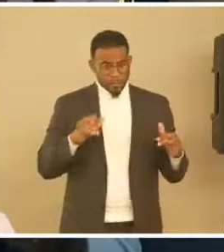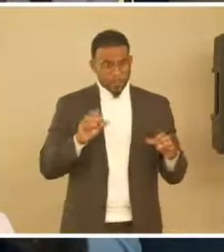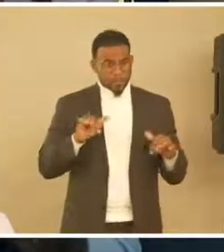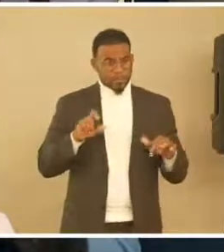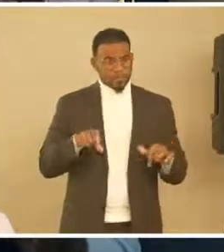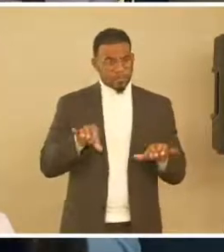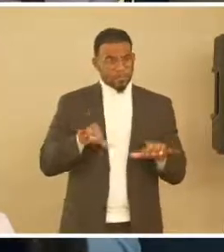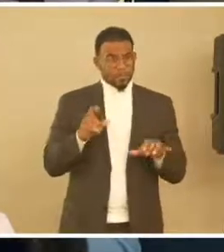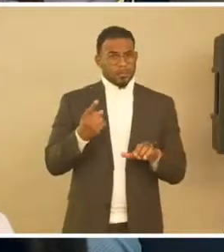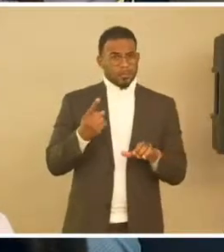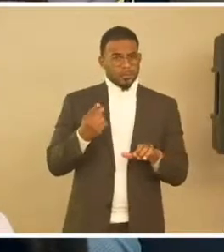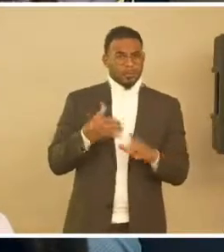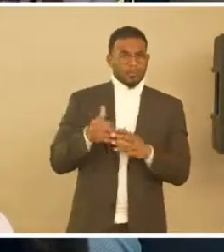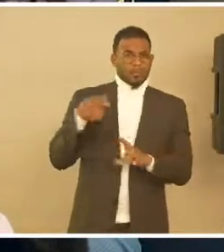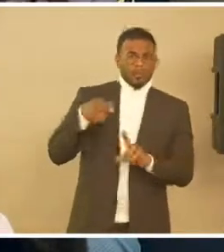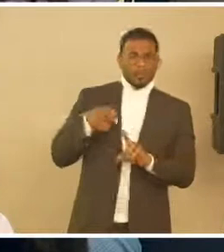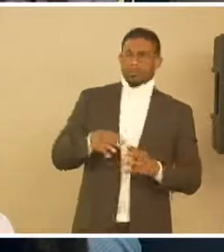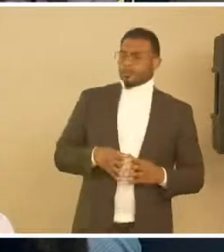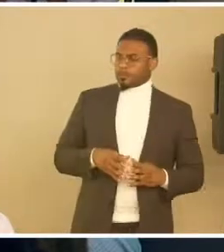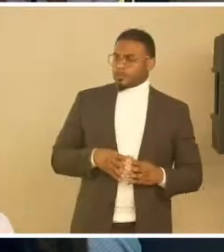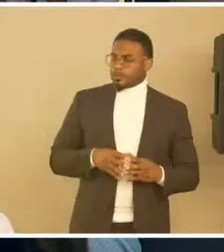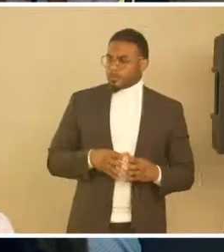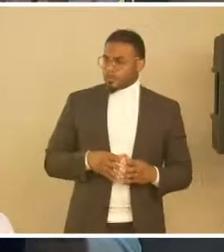So they had to do something at some point.